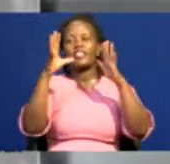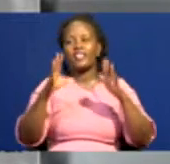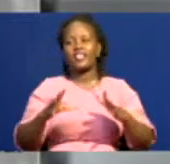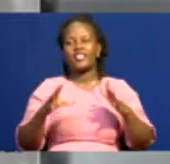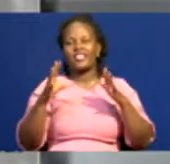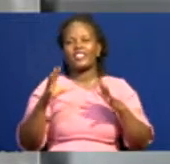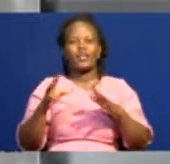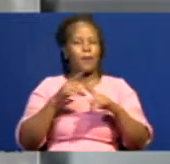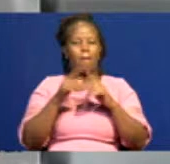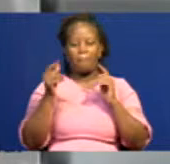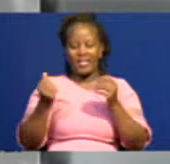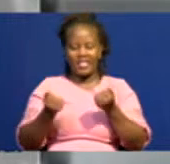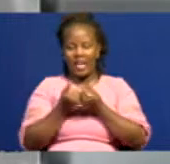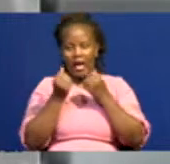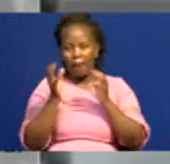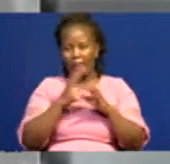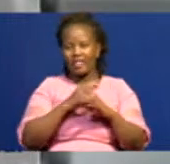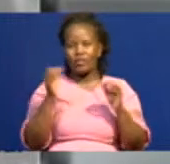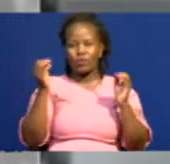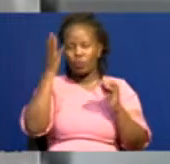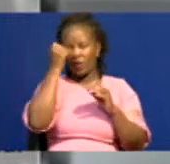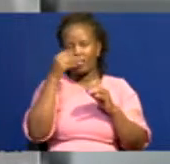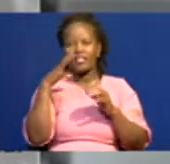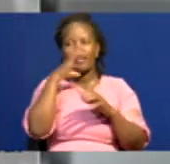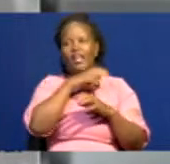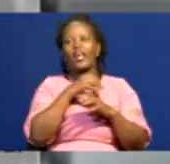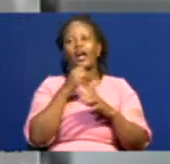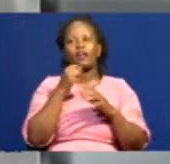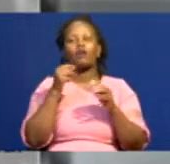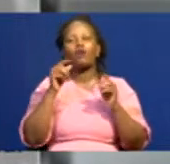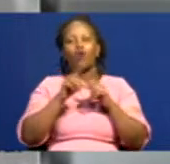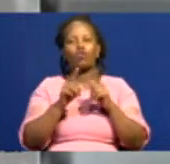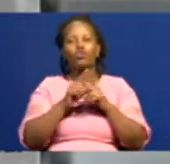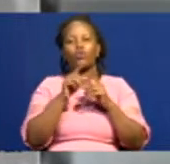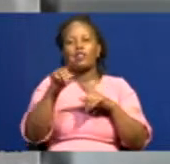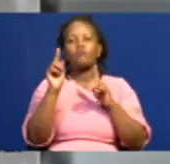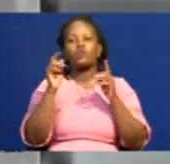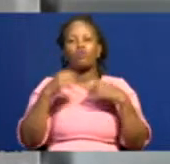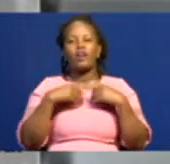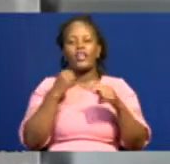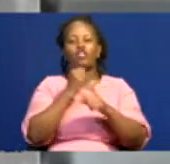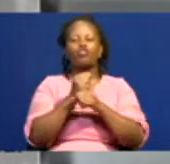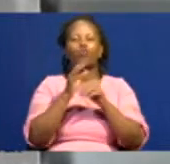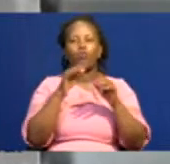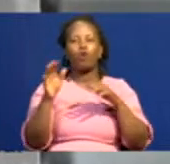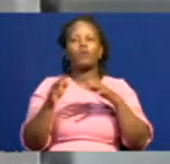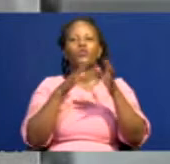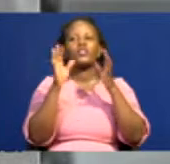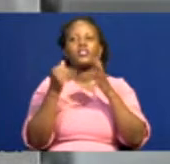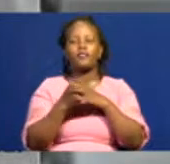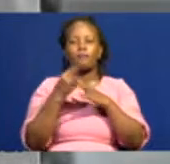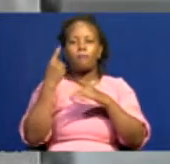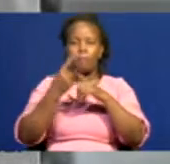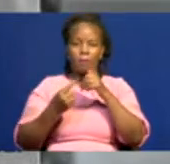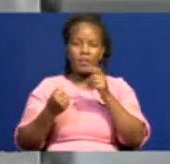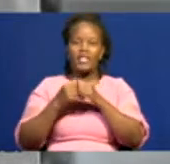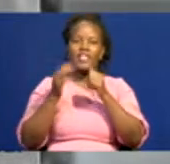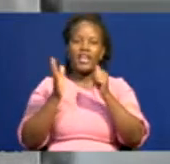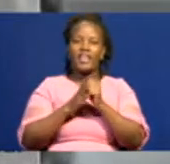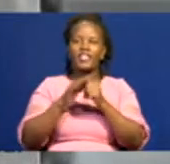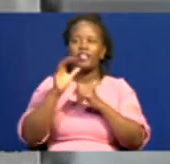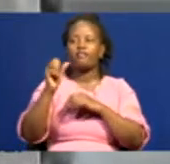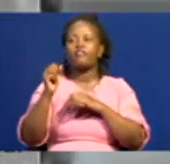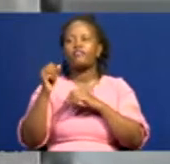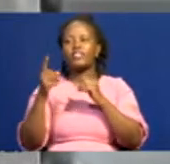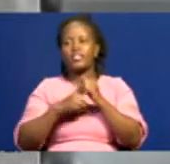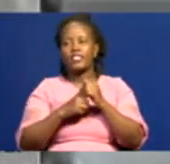did not happen because a bank job opportunity came knocking and he grabbed it. In 1956, Nyakiamo